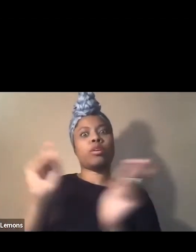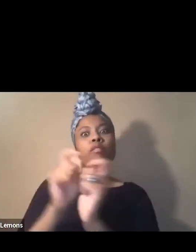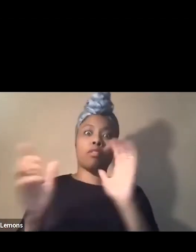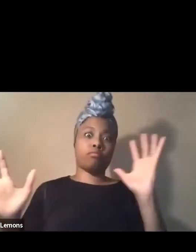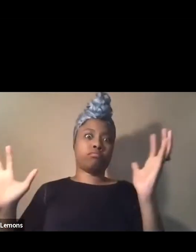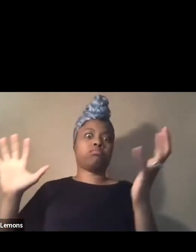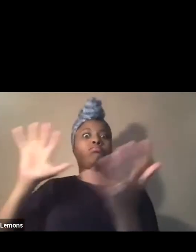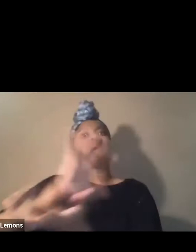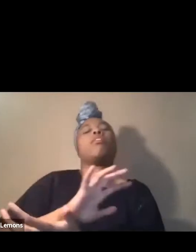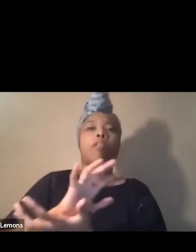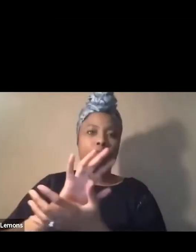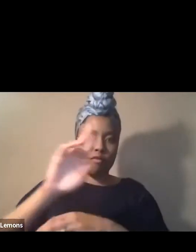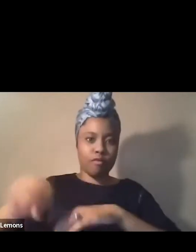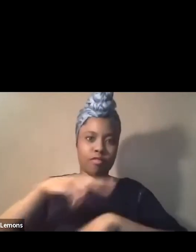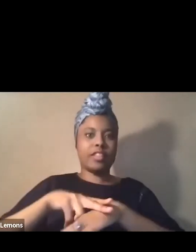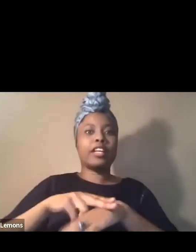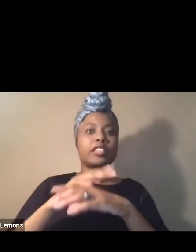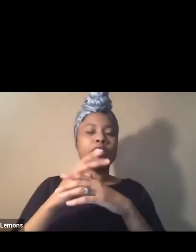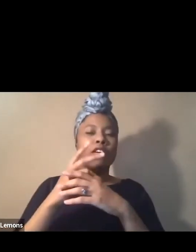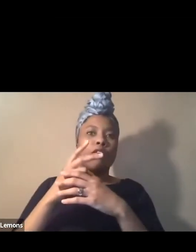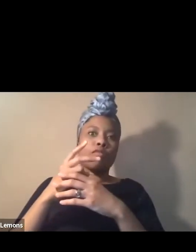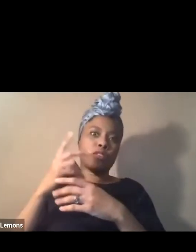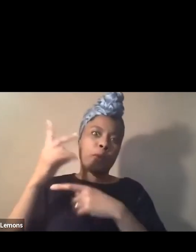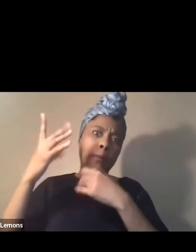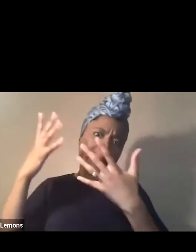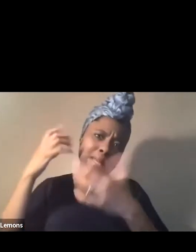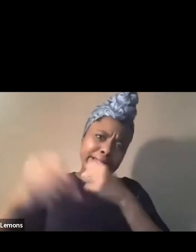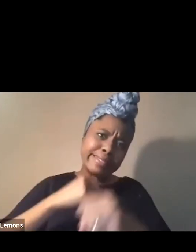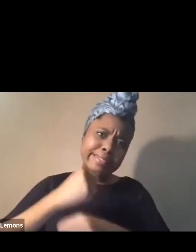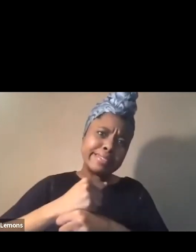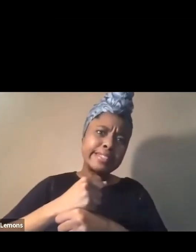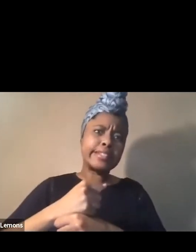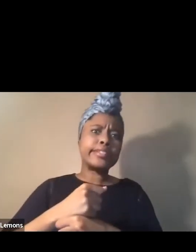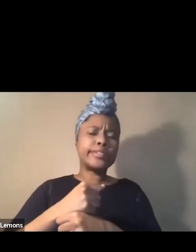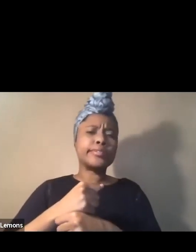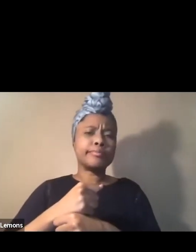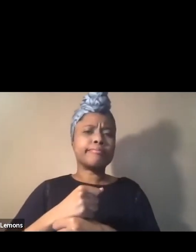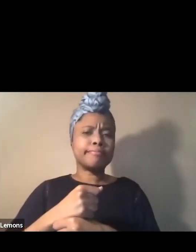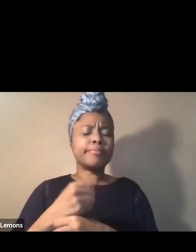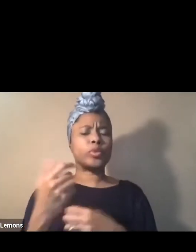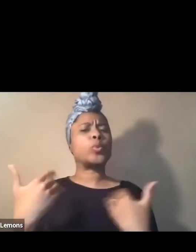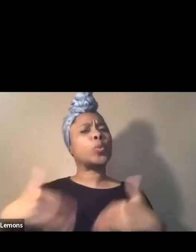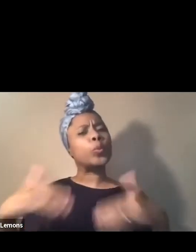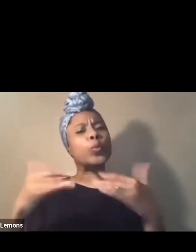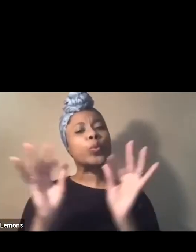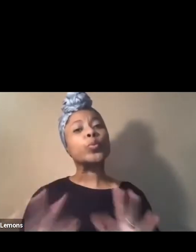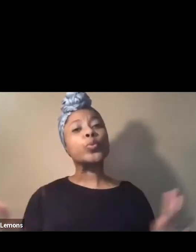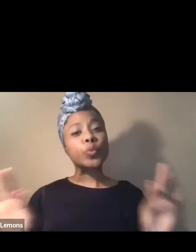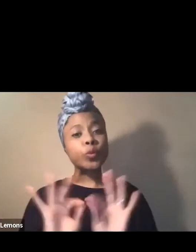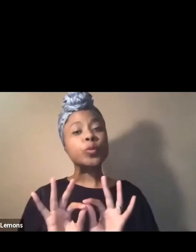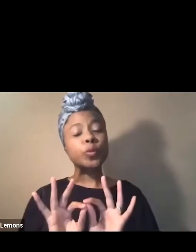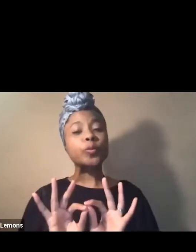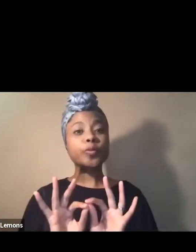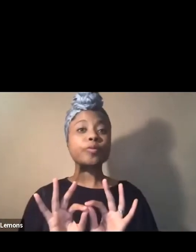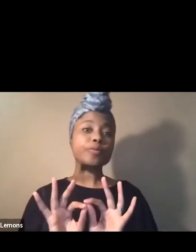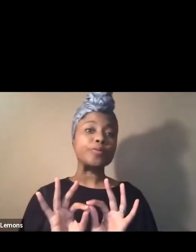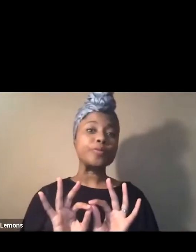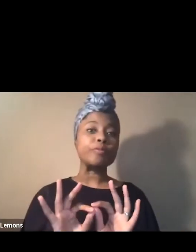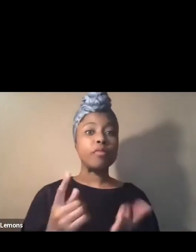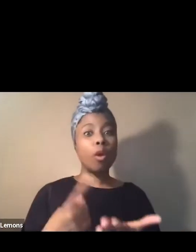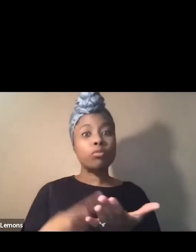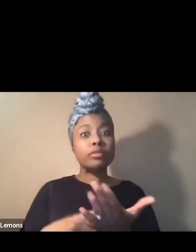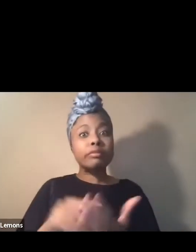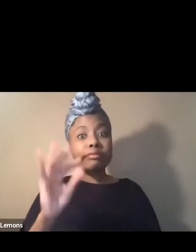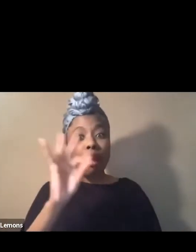over the centuries. I think holding those two in balance is so very important if we're talking about